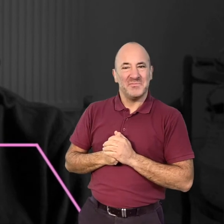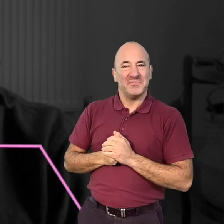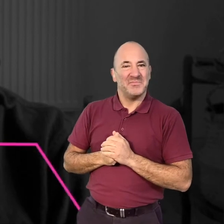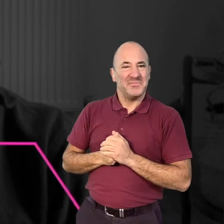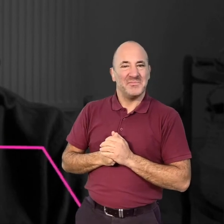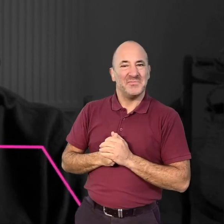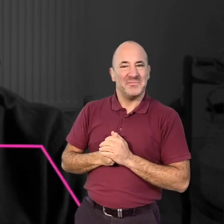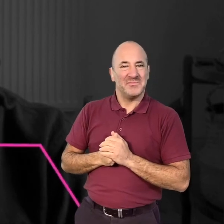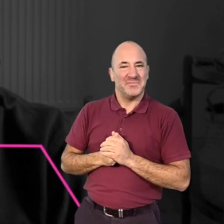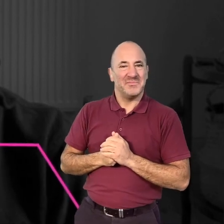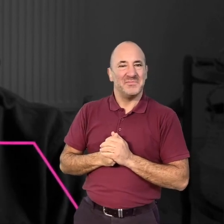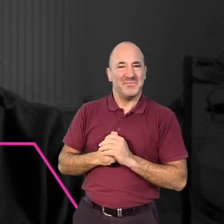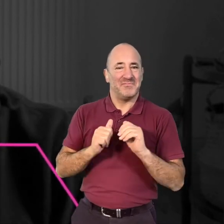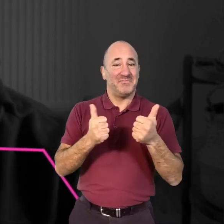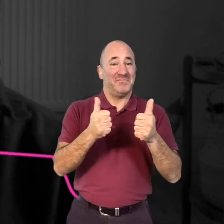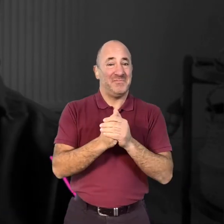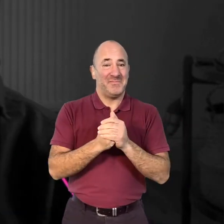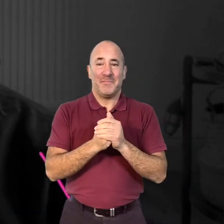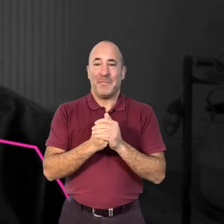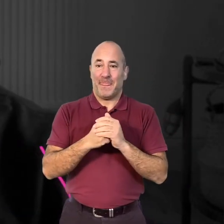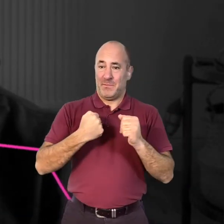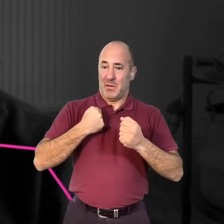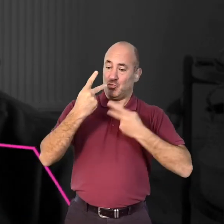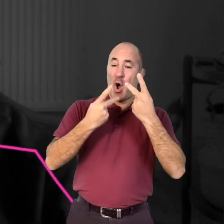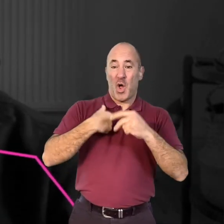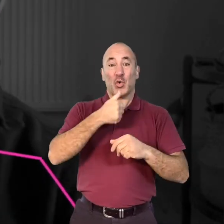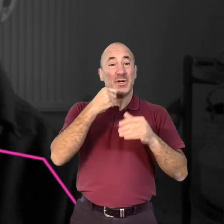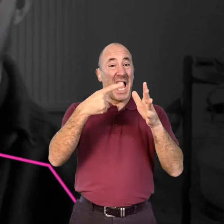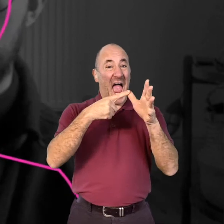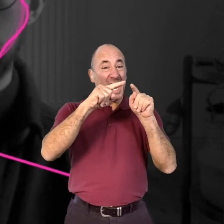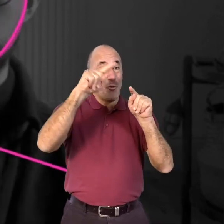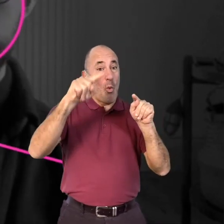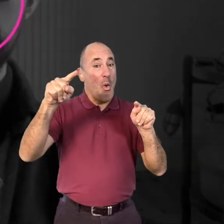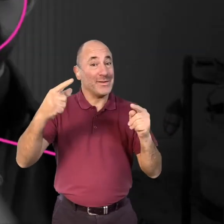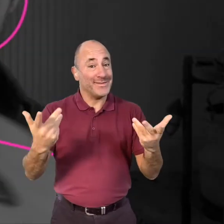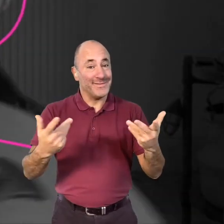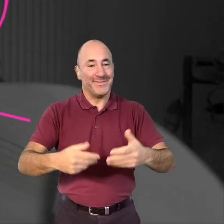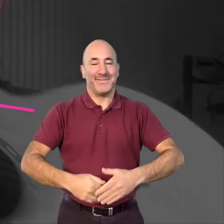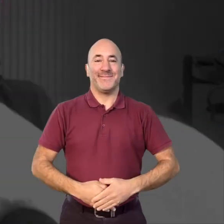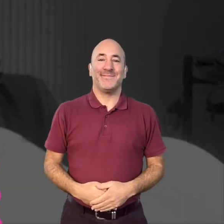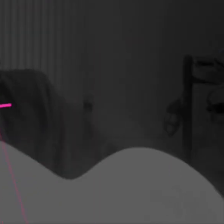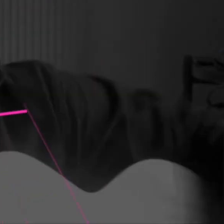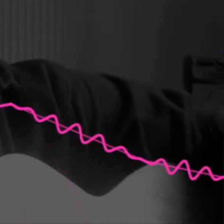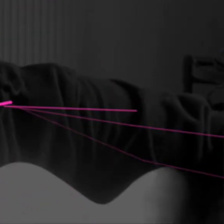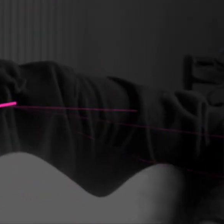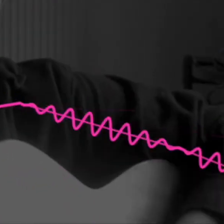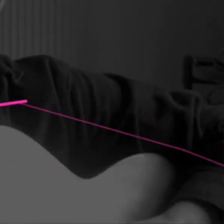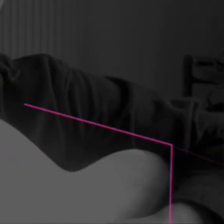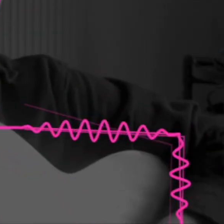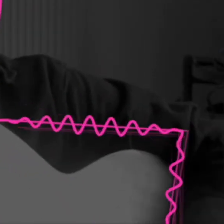A chord. Very good, because that is the chords I use in this song. Let's have